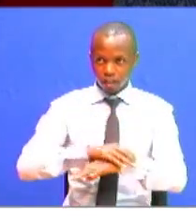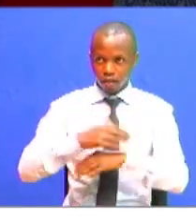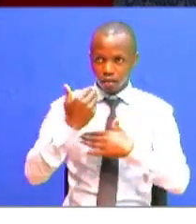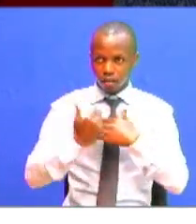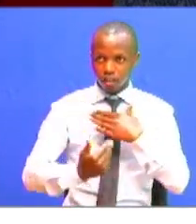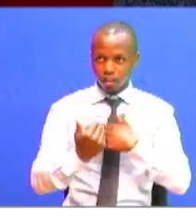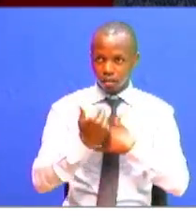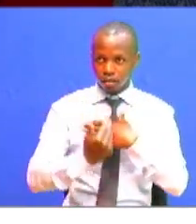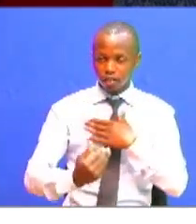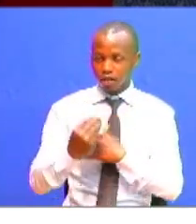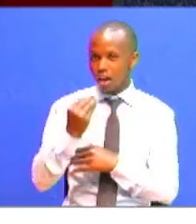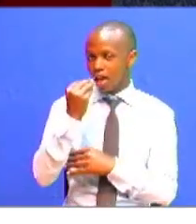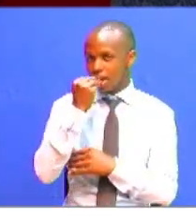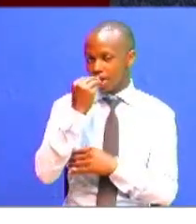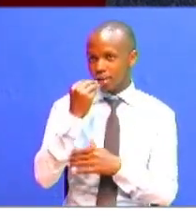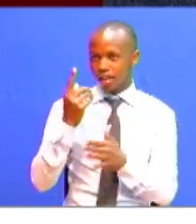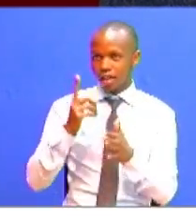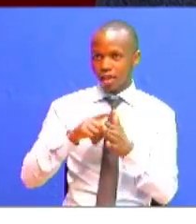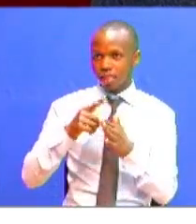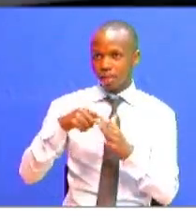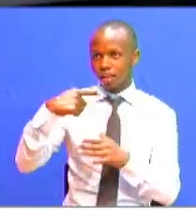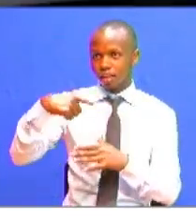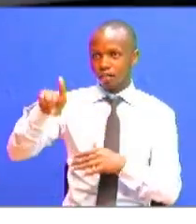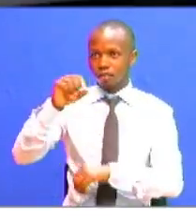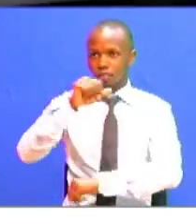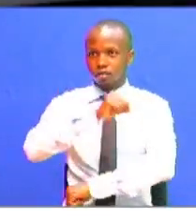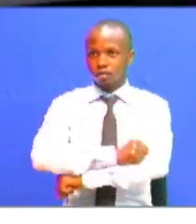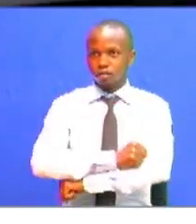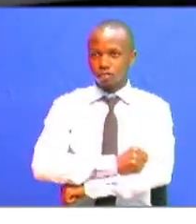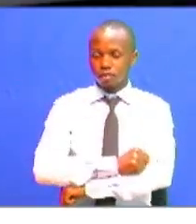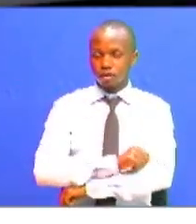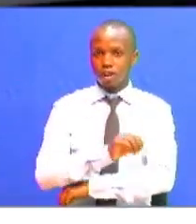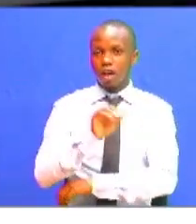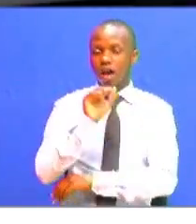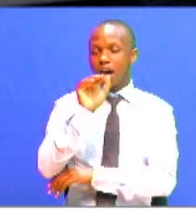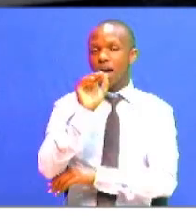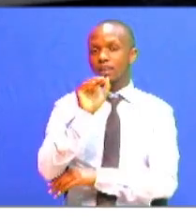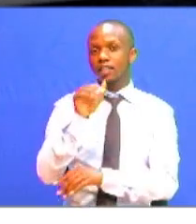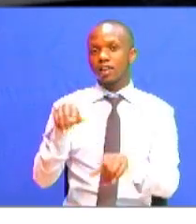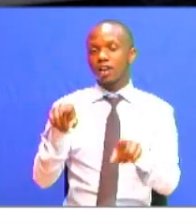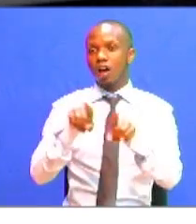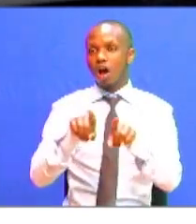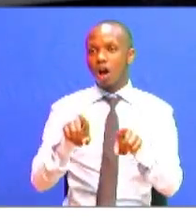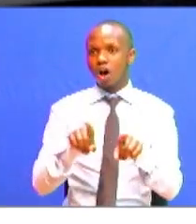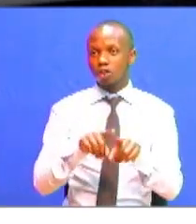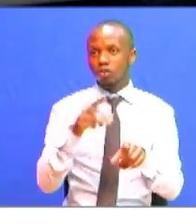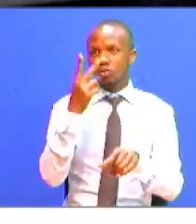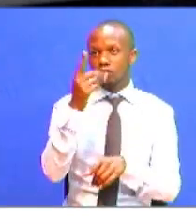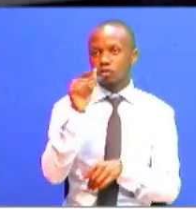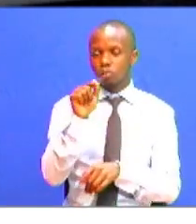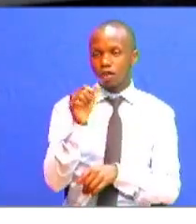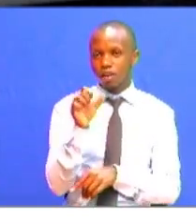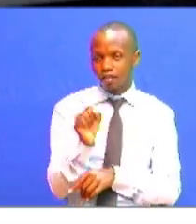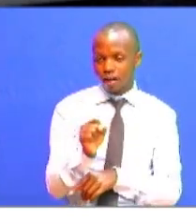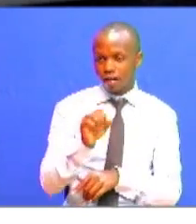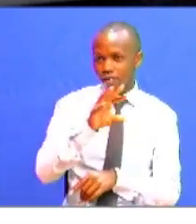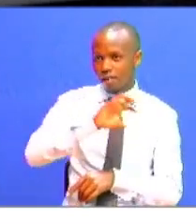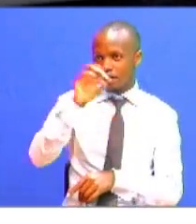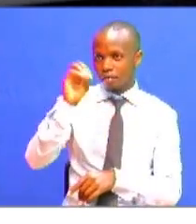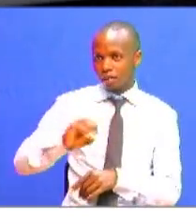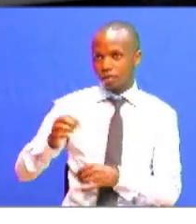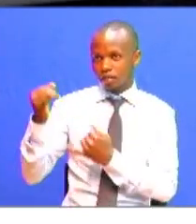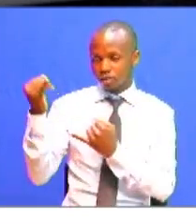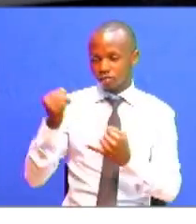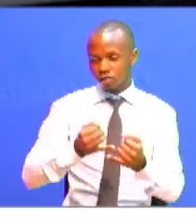bite, can go to school. I'm also requesting that the 2.5% that is being introduced